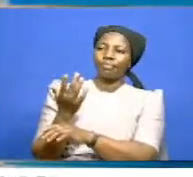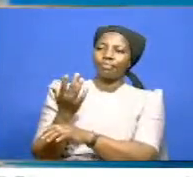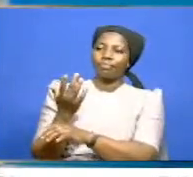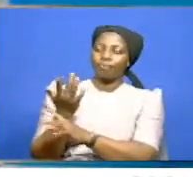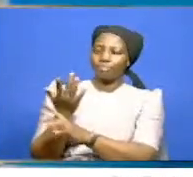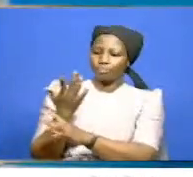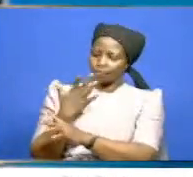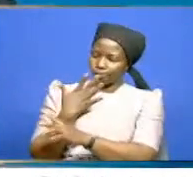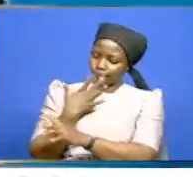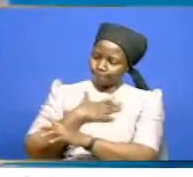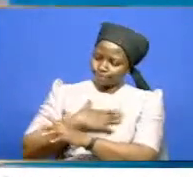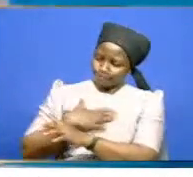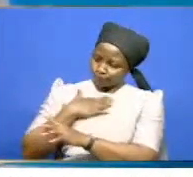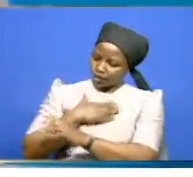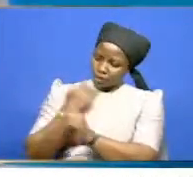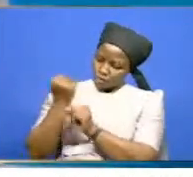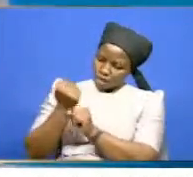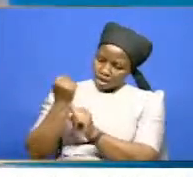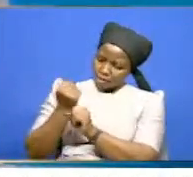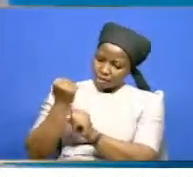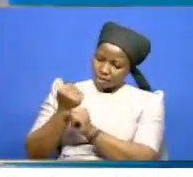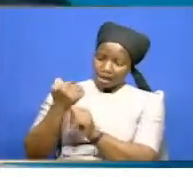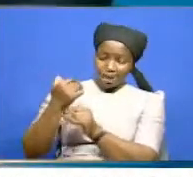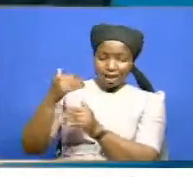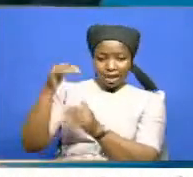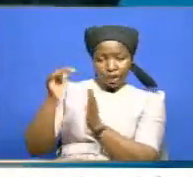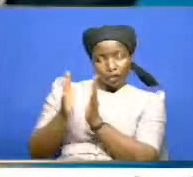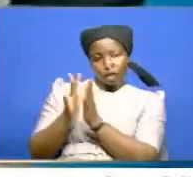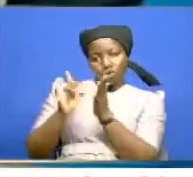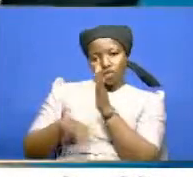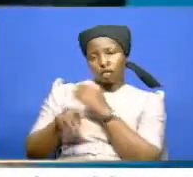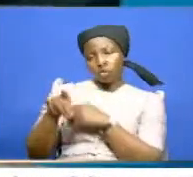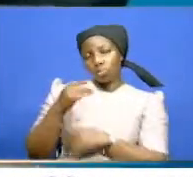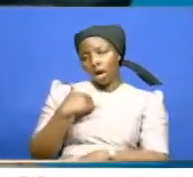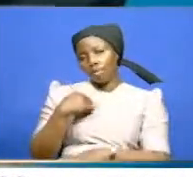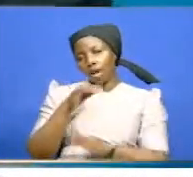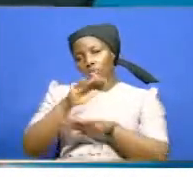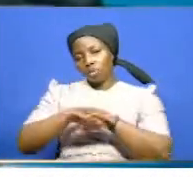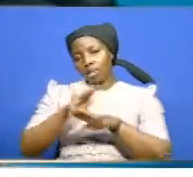to operate without the box. A good example are customers who are in